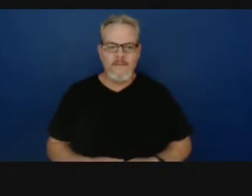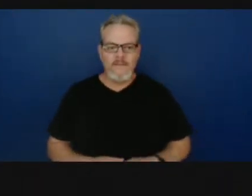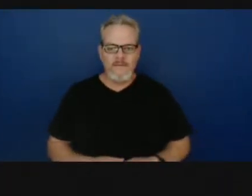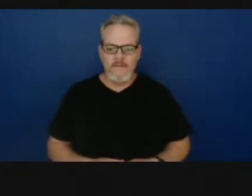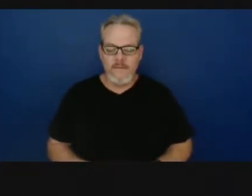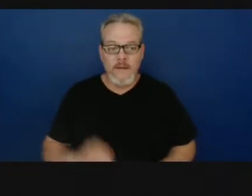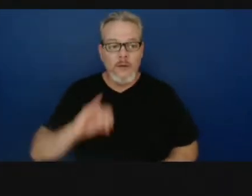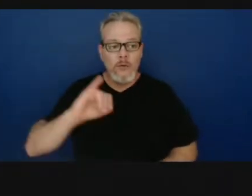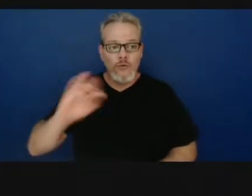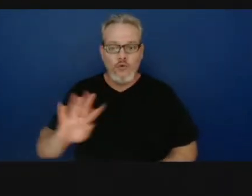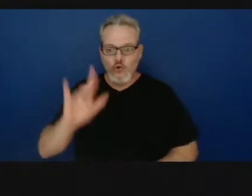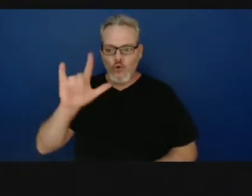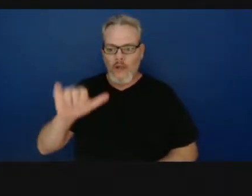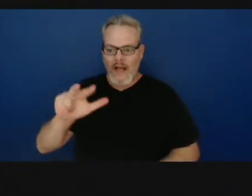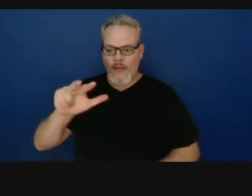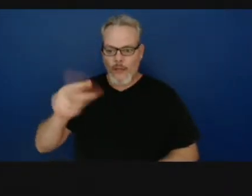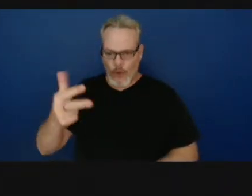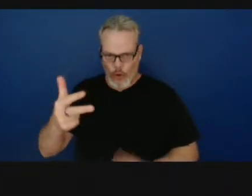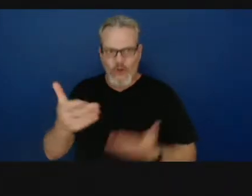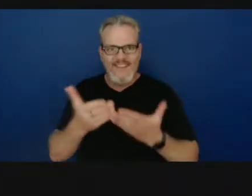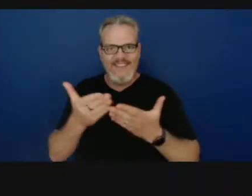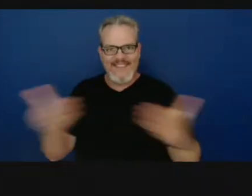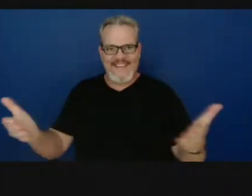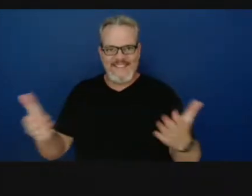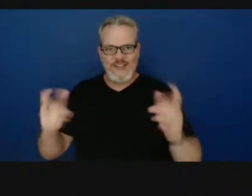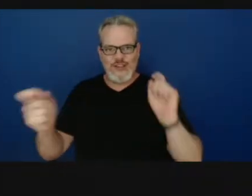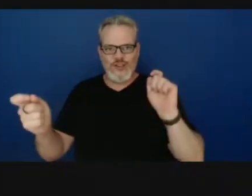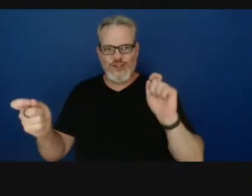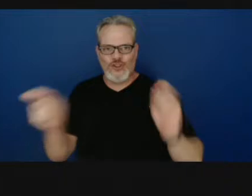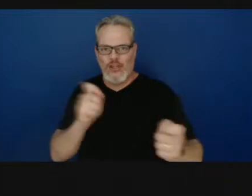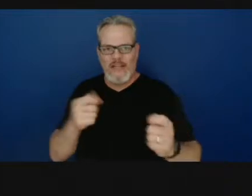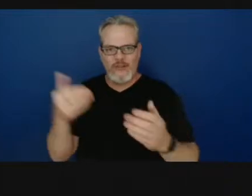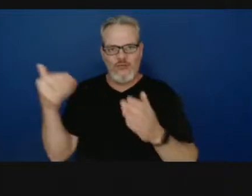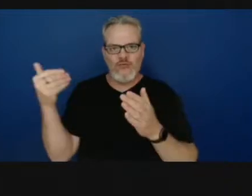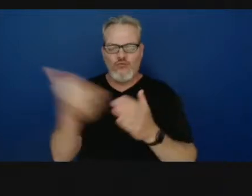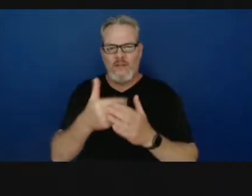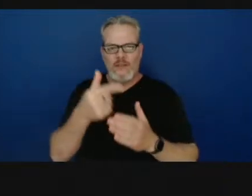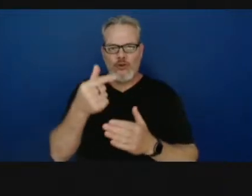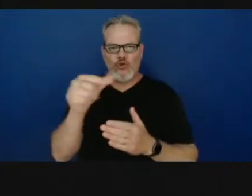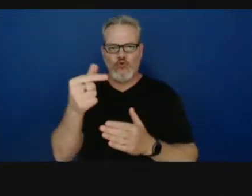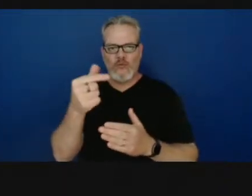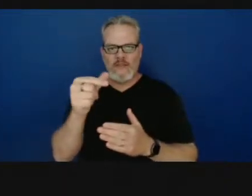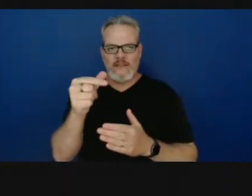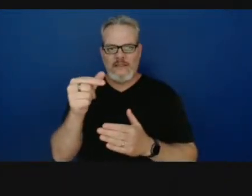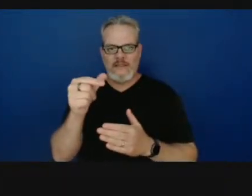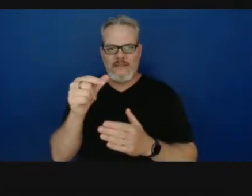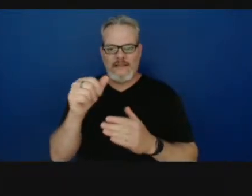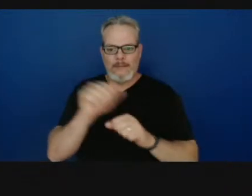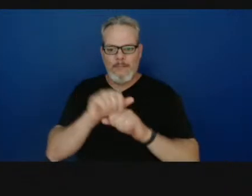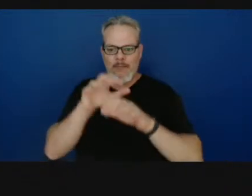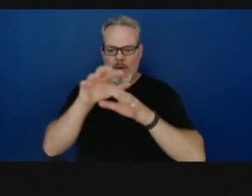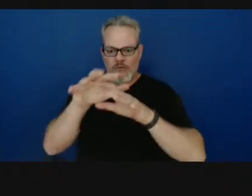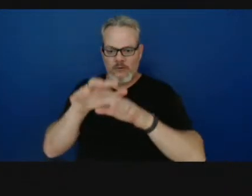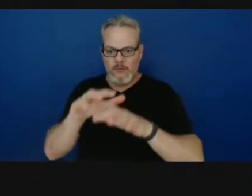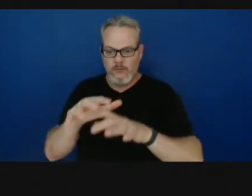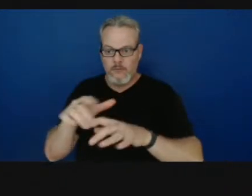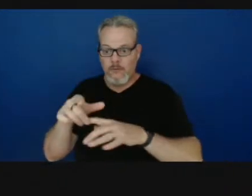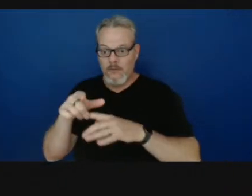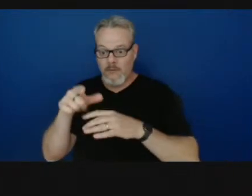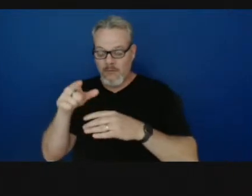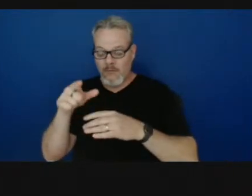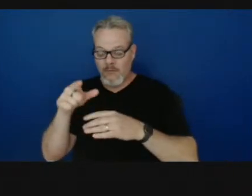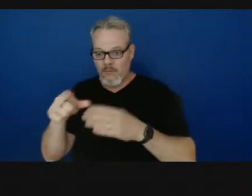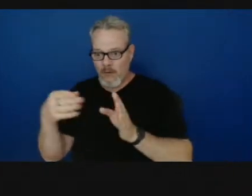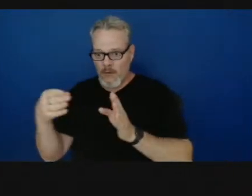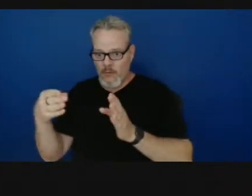July 3rd is when things start to change down by Green Mountain. The lava channel that was running down Highway 132 before it made a dogleg bend